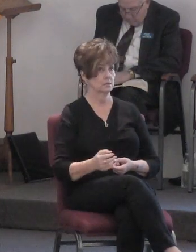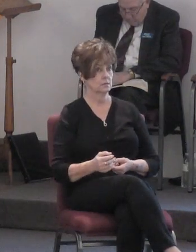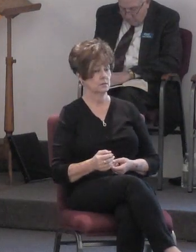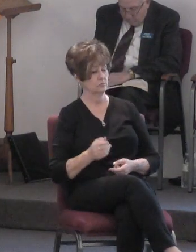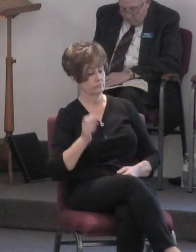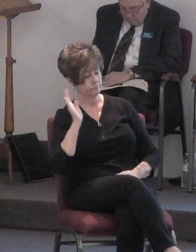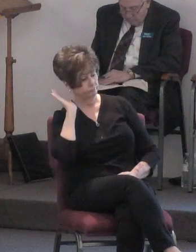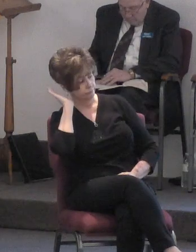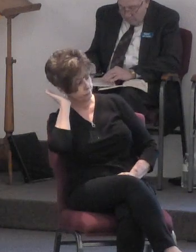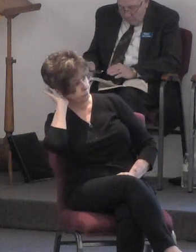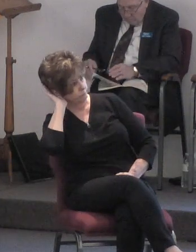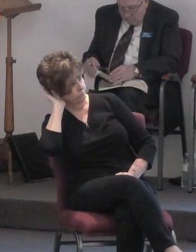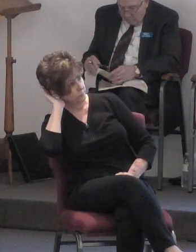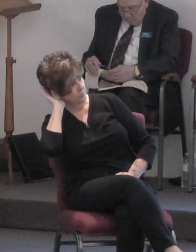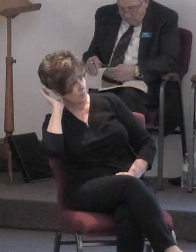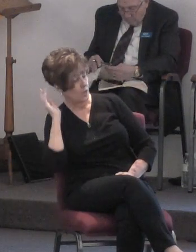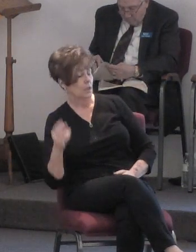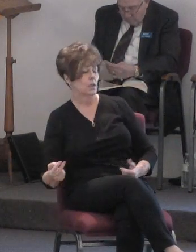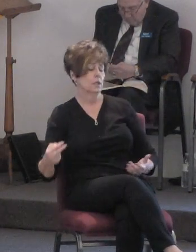took off all of his outer clothing,